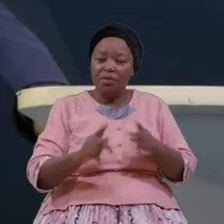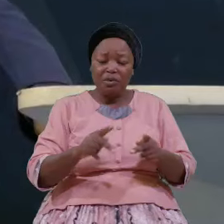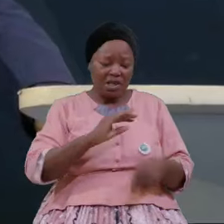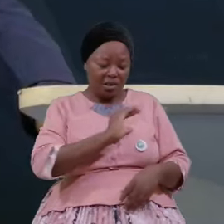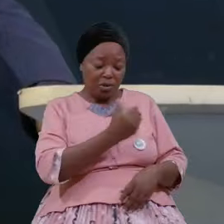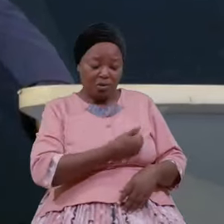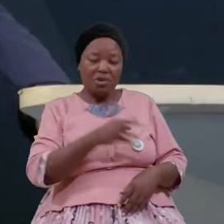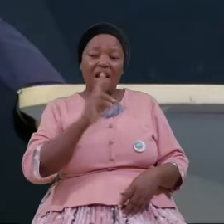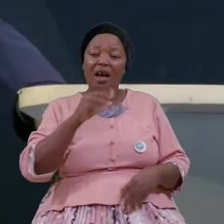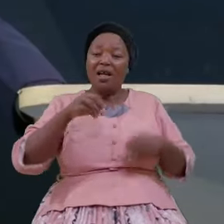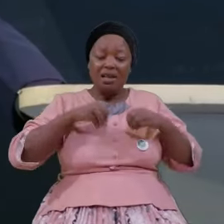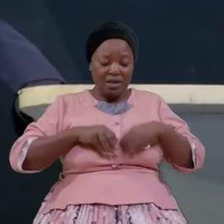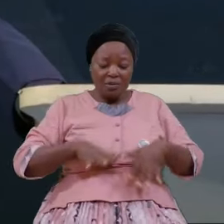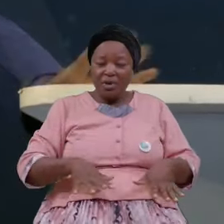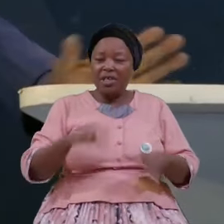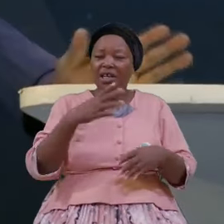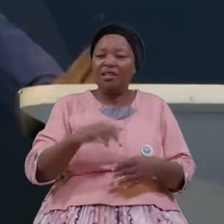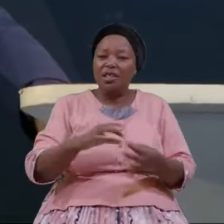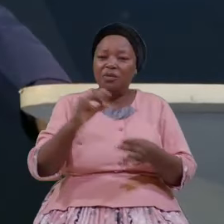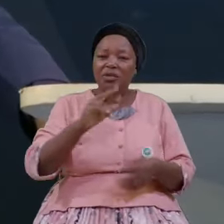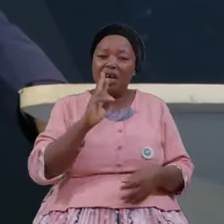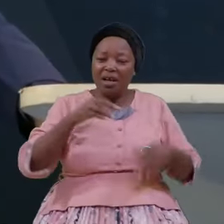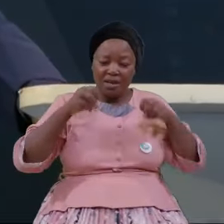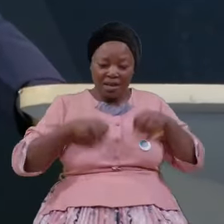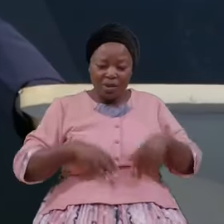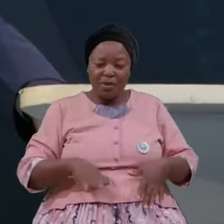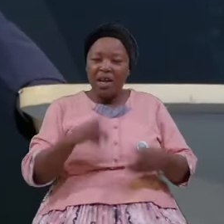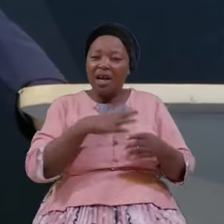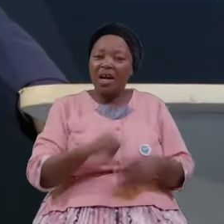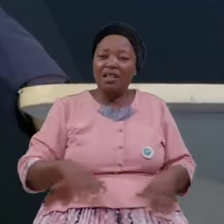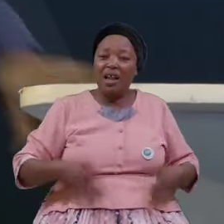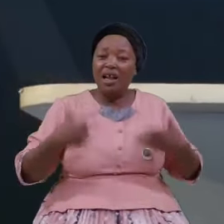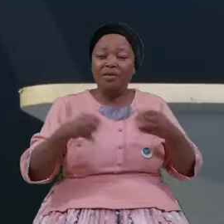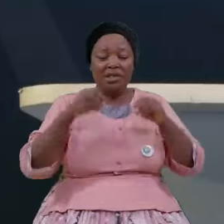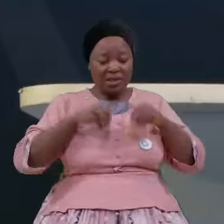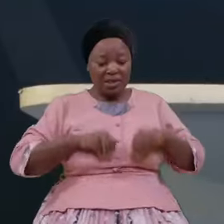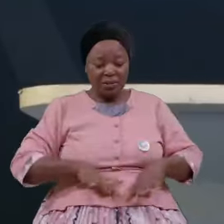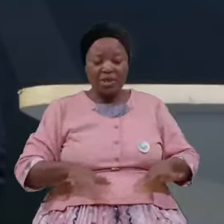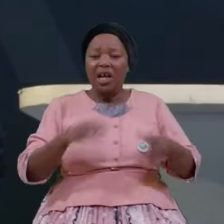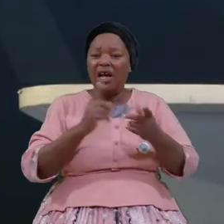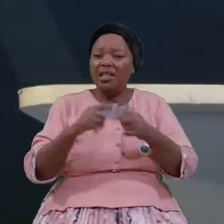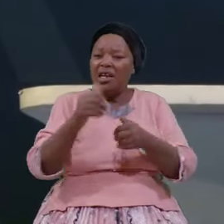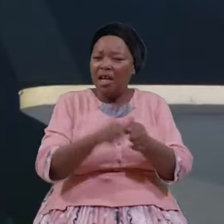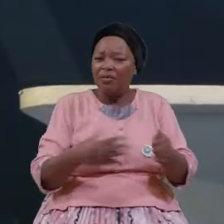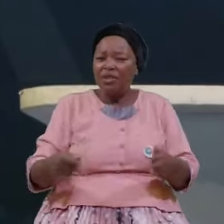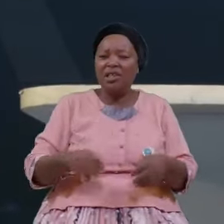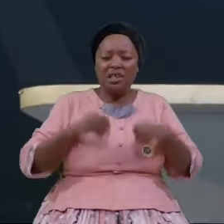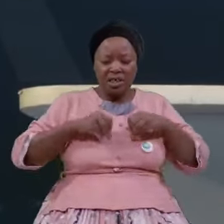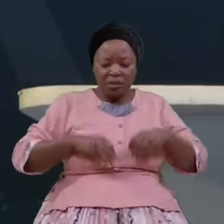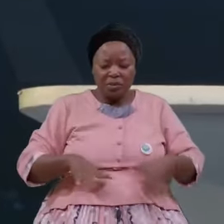Their spirits are depressed. Their lives depressed. Everything depressed in their